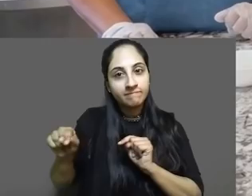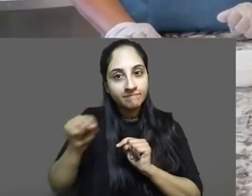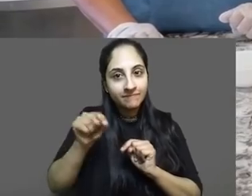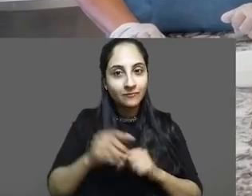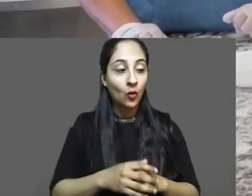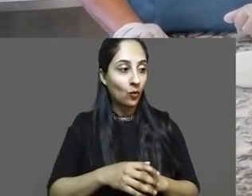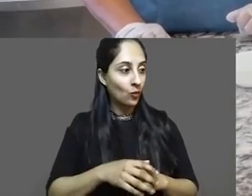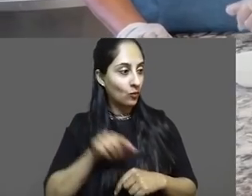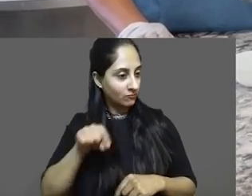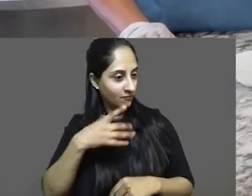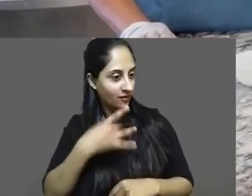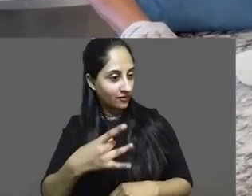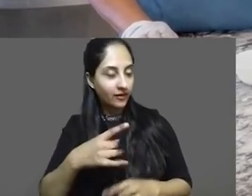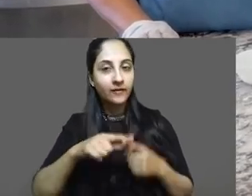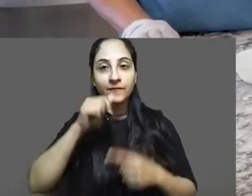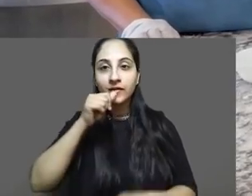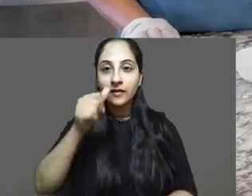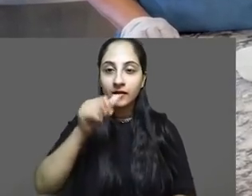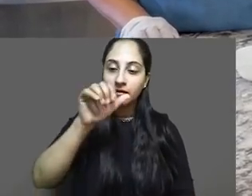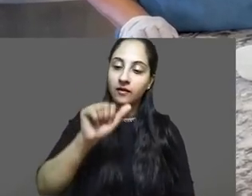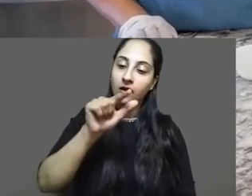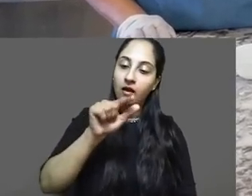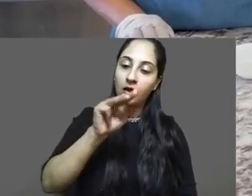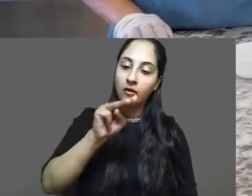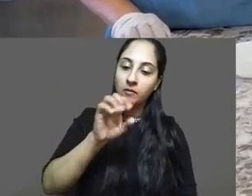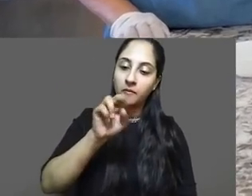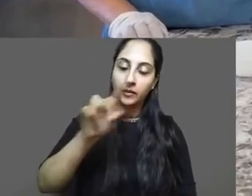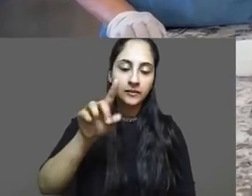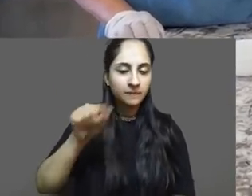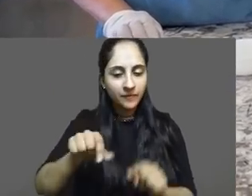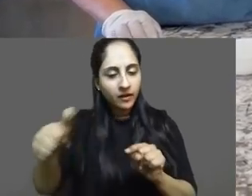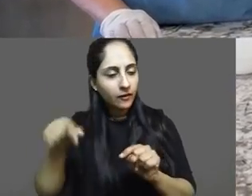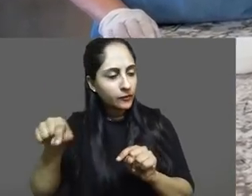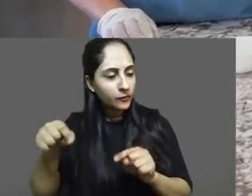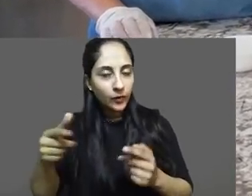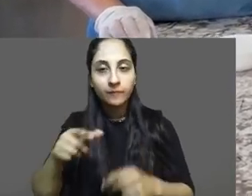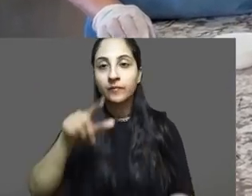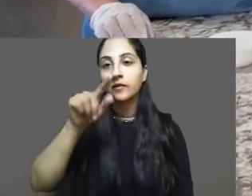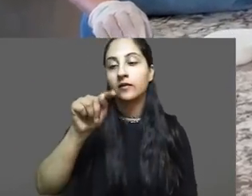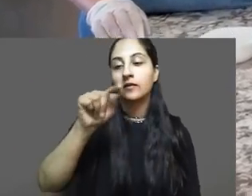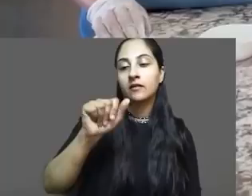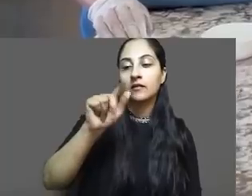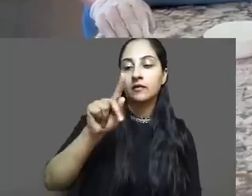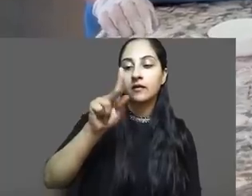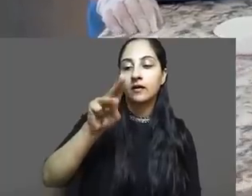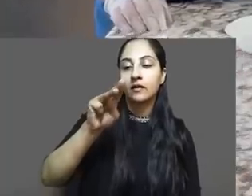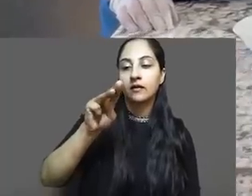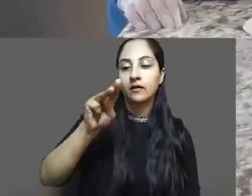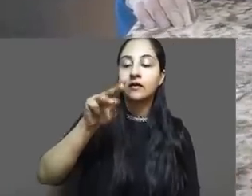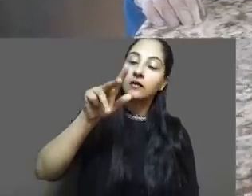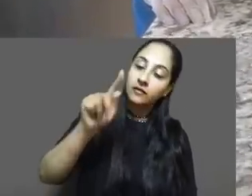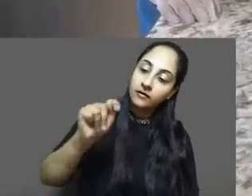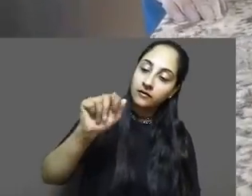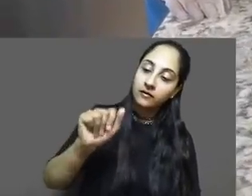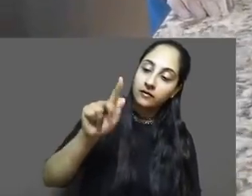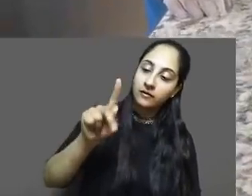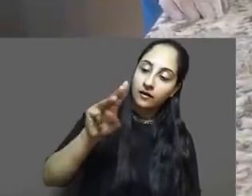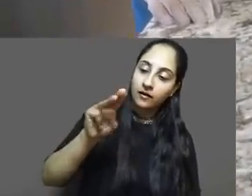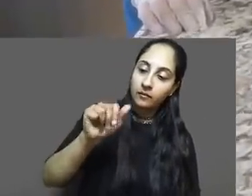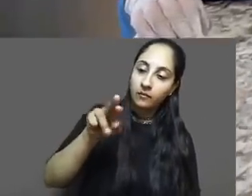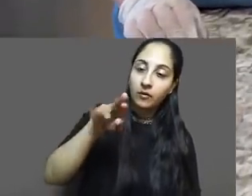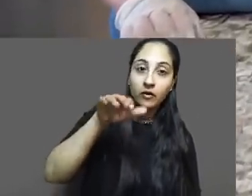have some almonds there. Yes. And what's this? This is called takmaya, or these are sweet basil seeds. And what you do is you